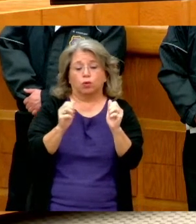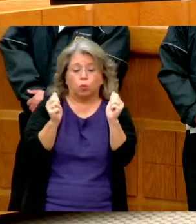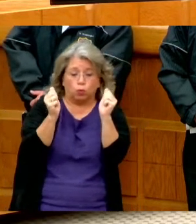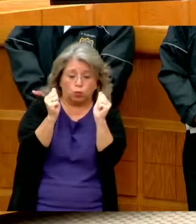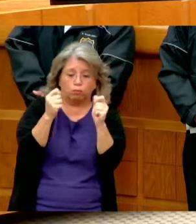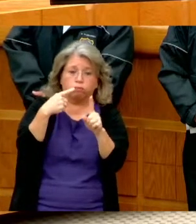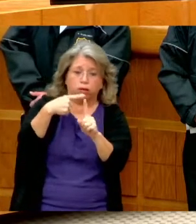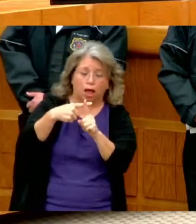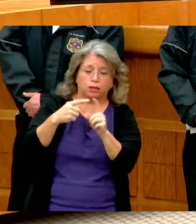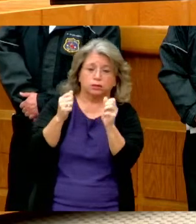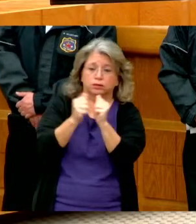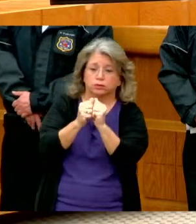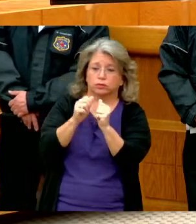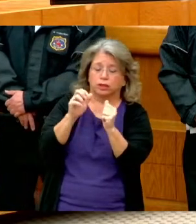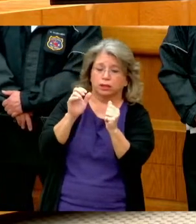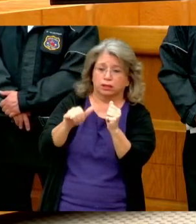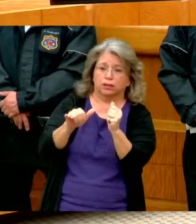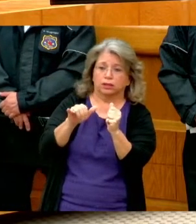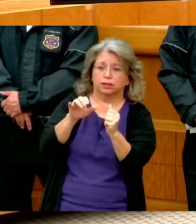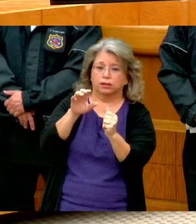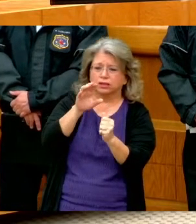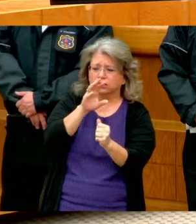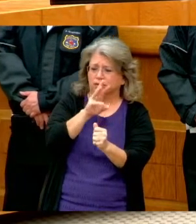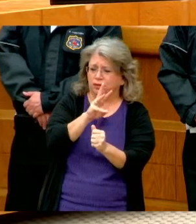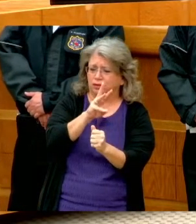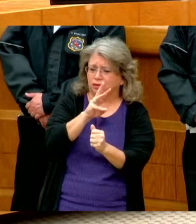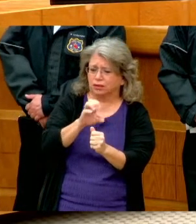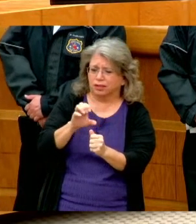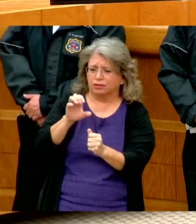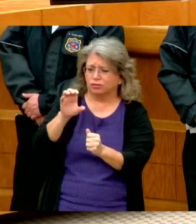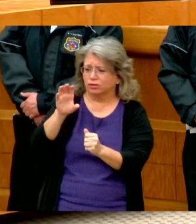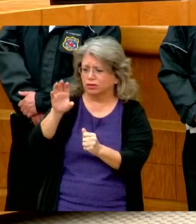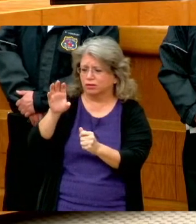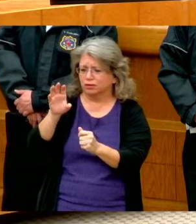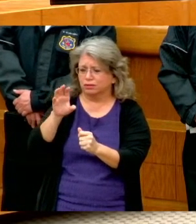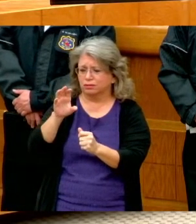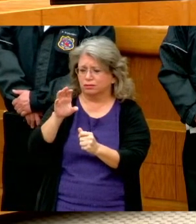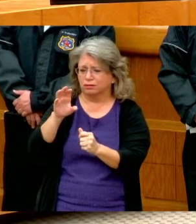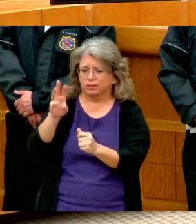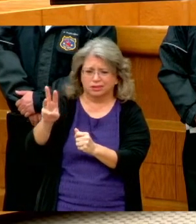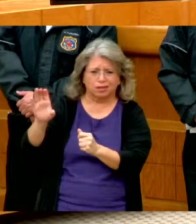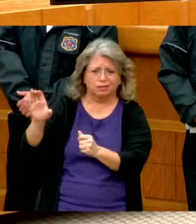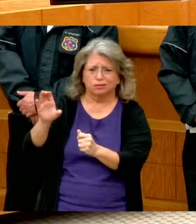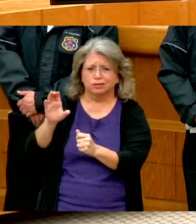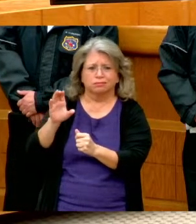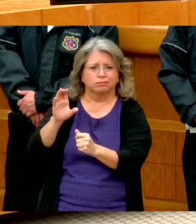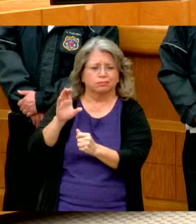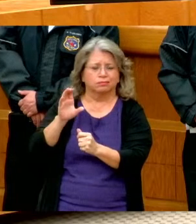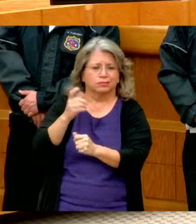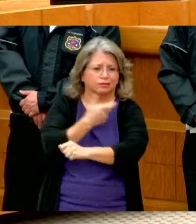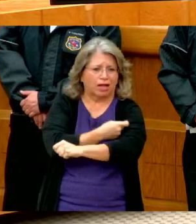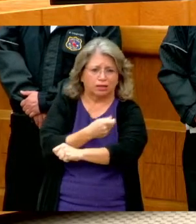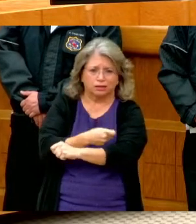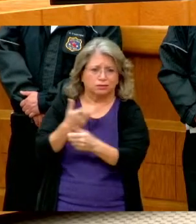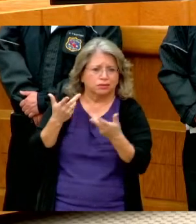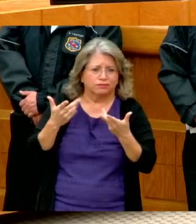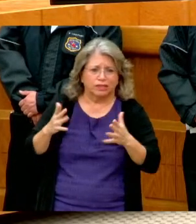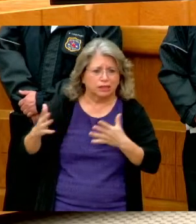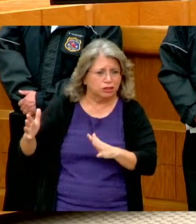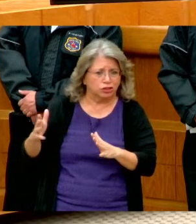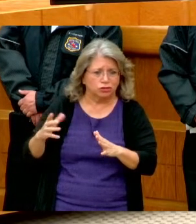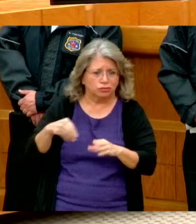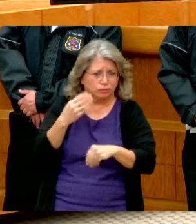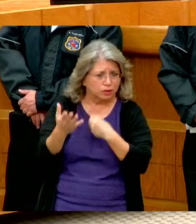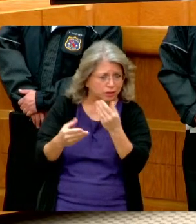the 570 we've already done and the 600 you all have already done. This is reason to be